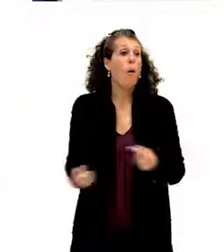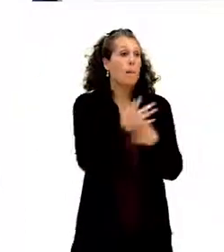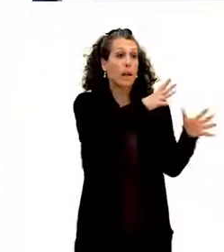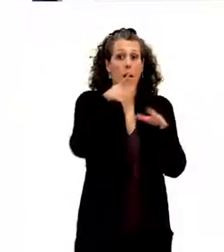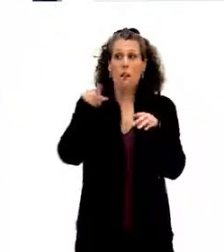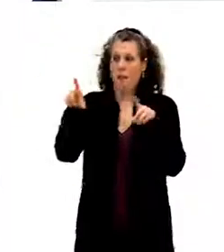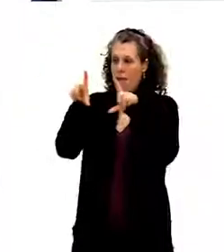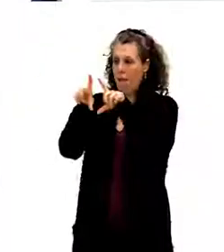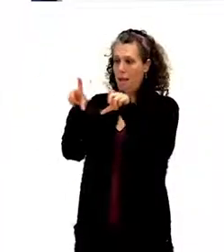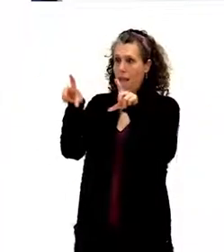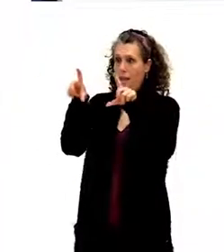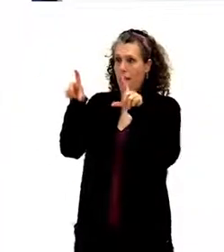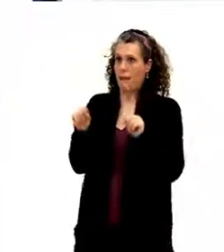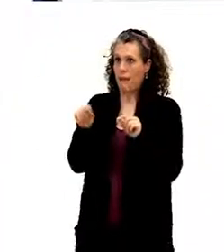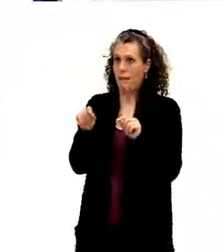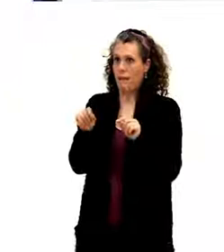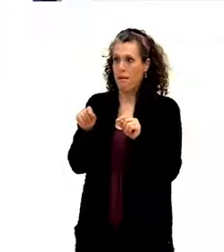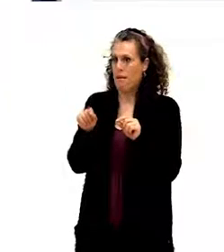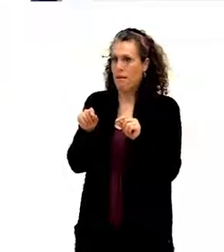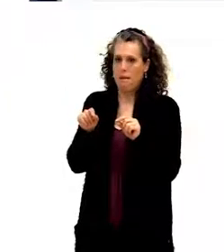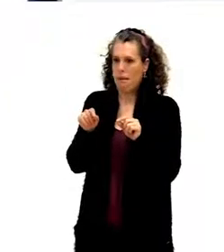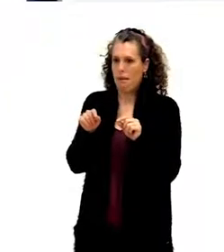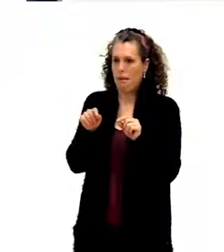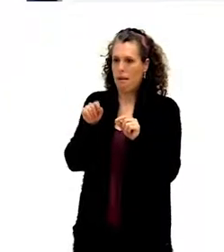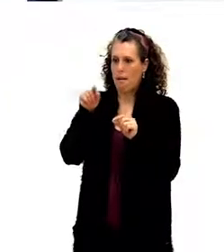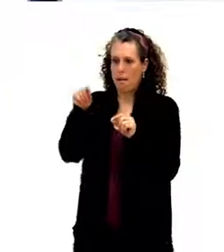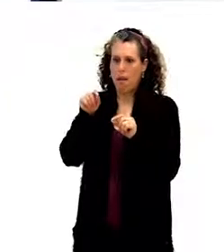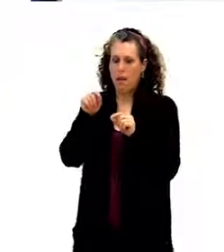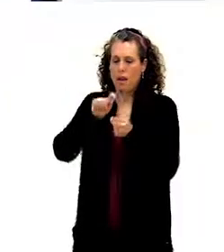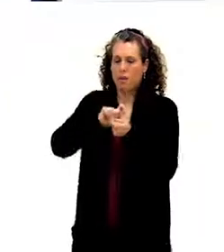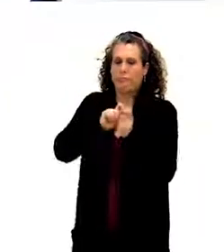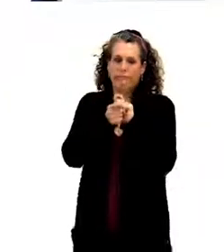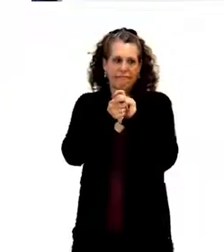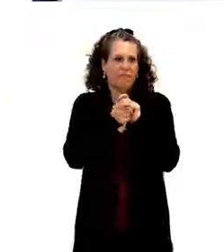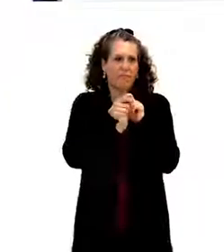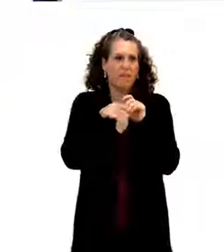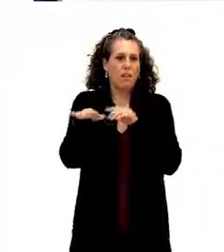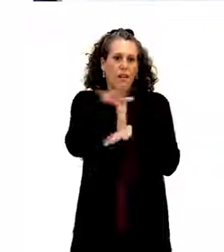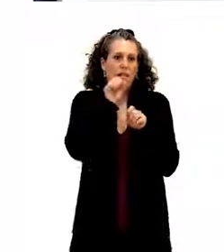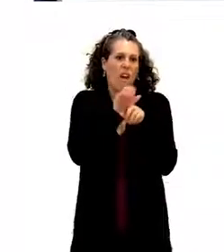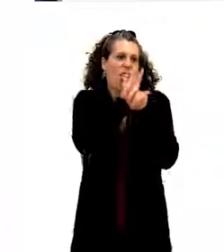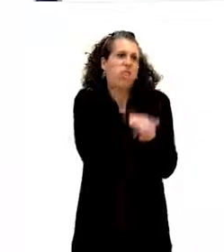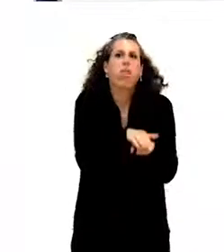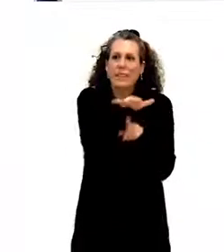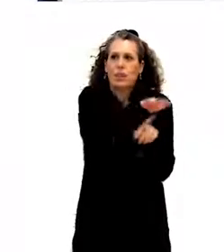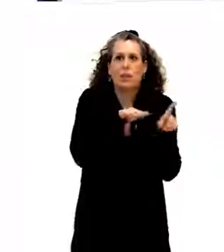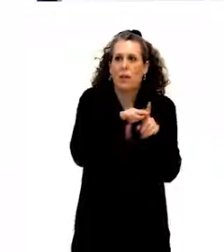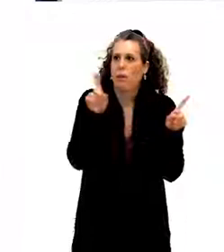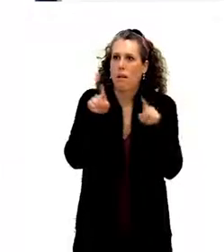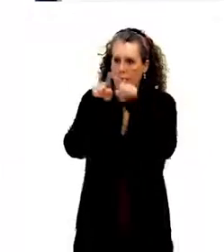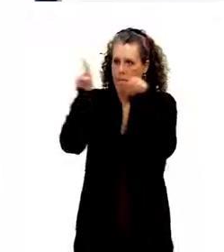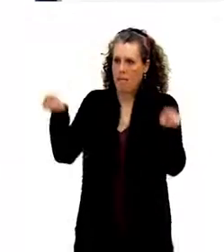must not foreclose, must not create discriminatory condition. The label must be